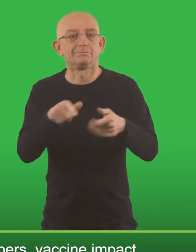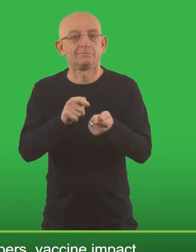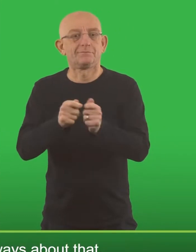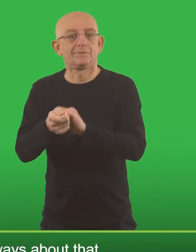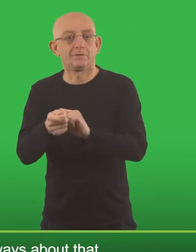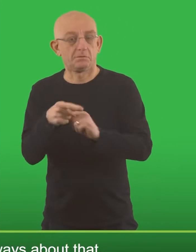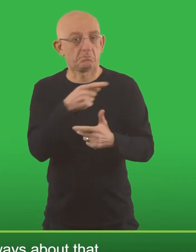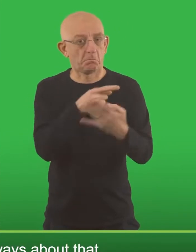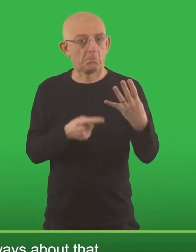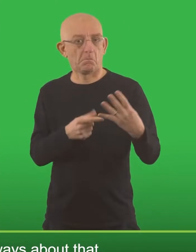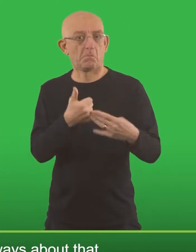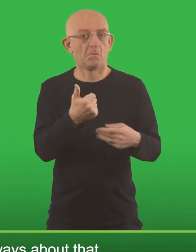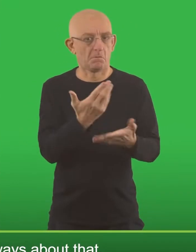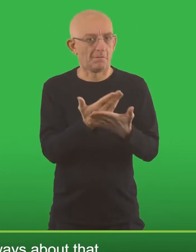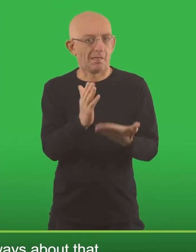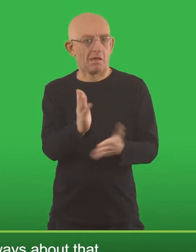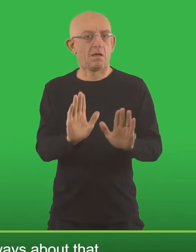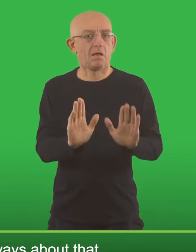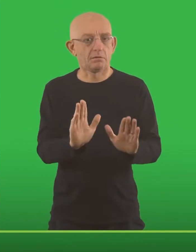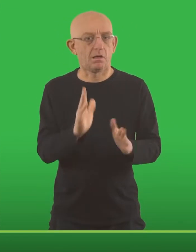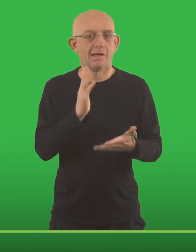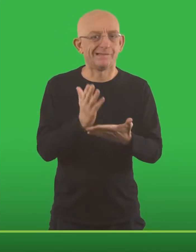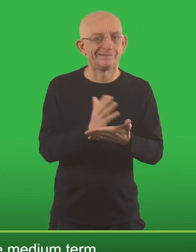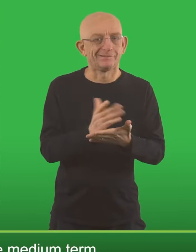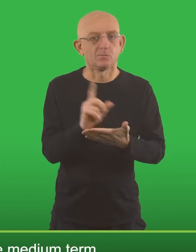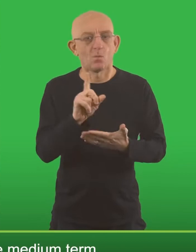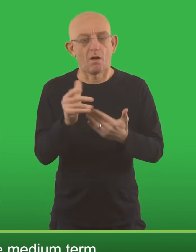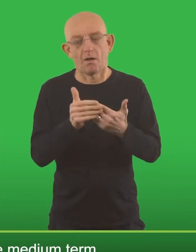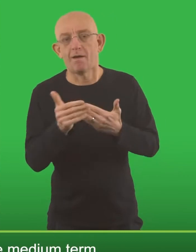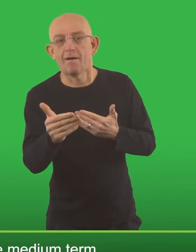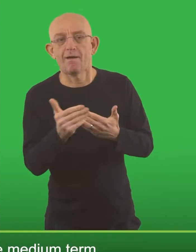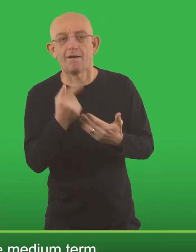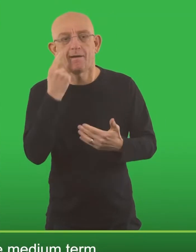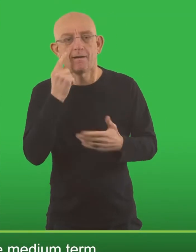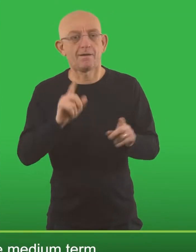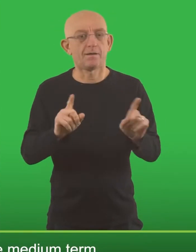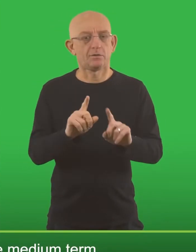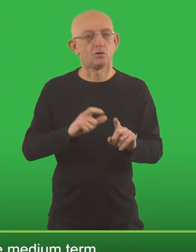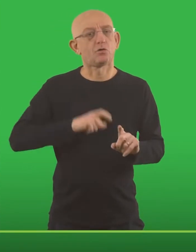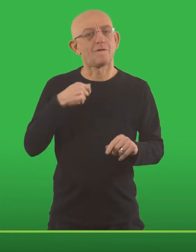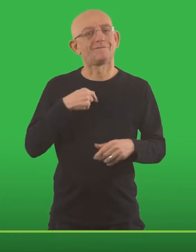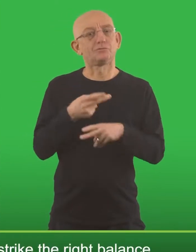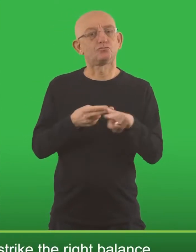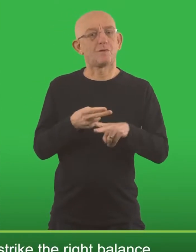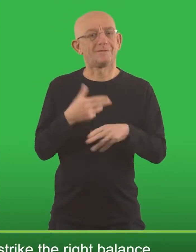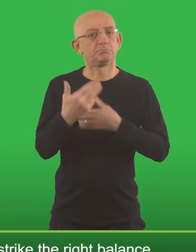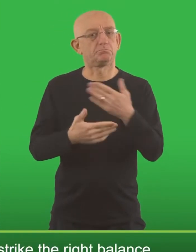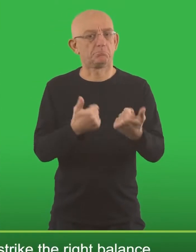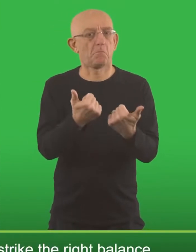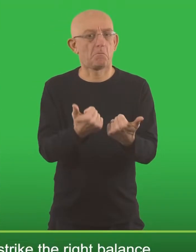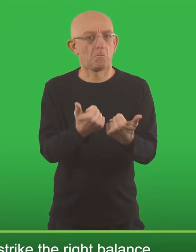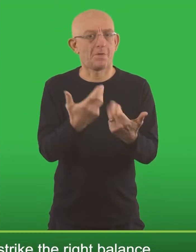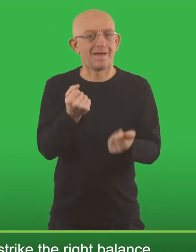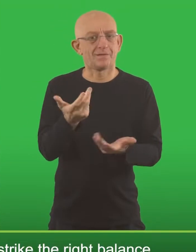of concern are definitively met. There's no two ways about that. Uncertain how that will play out in the medium term. I'm